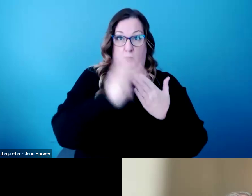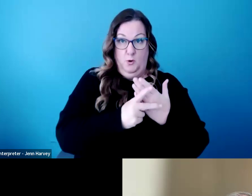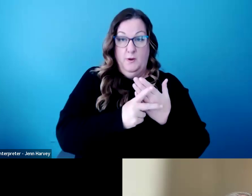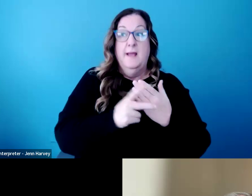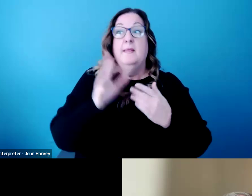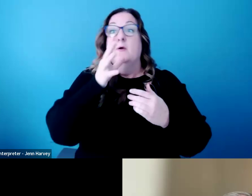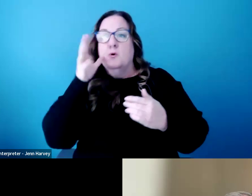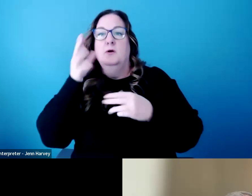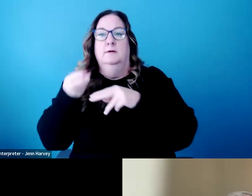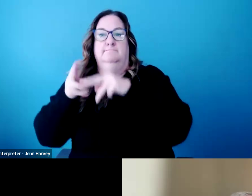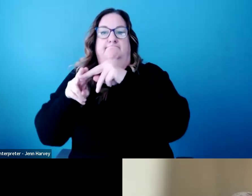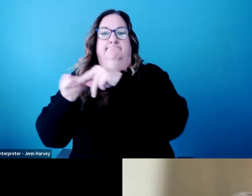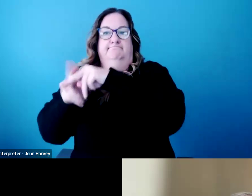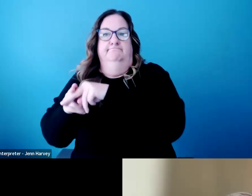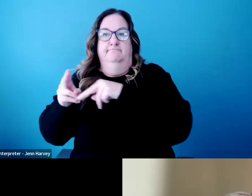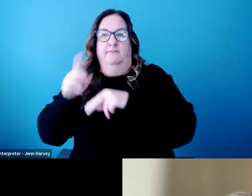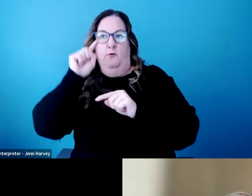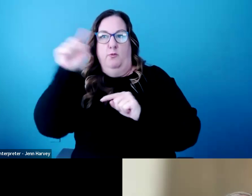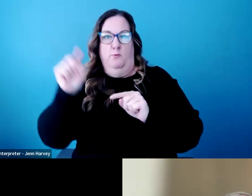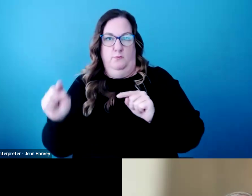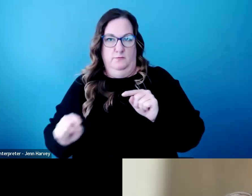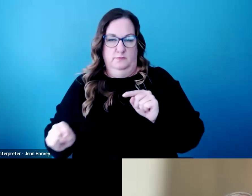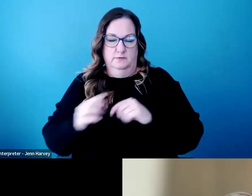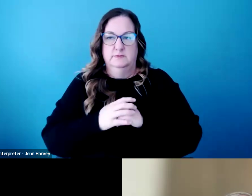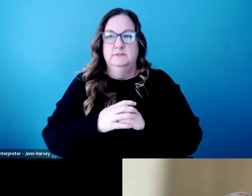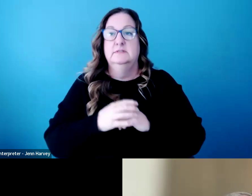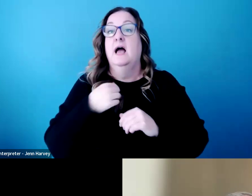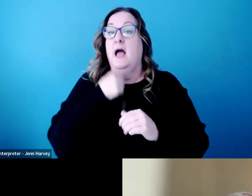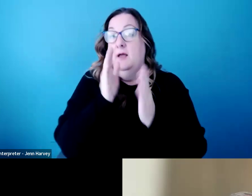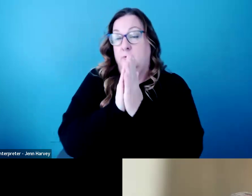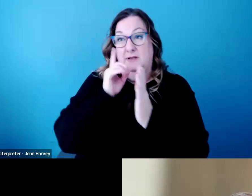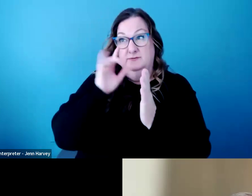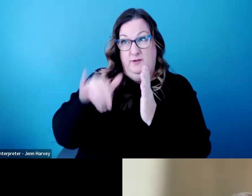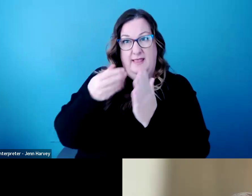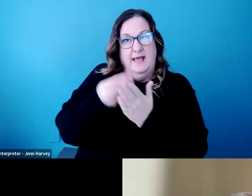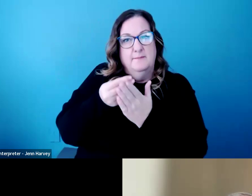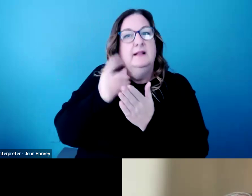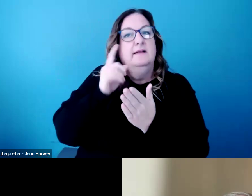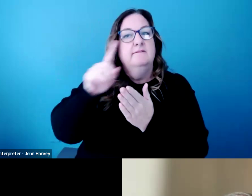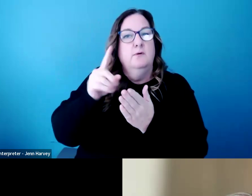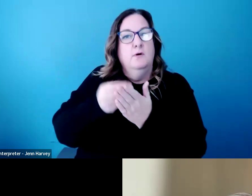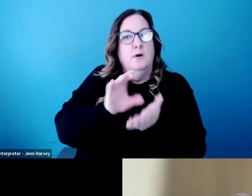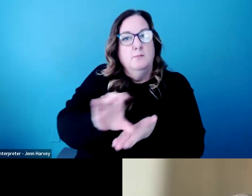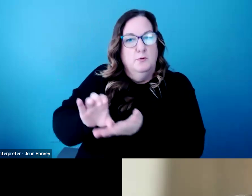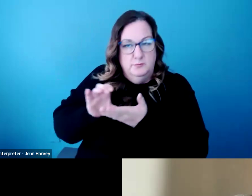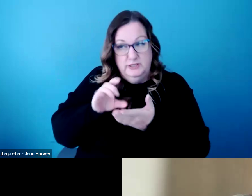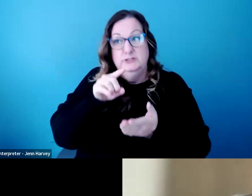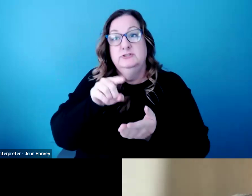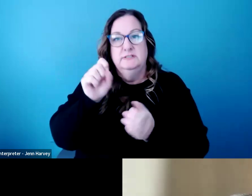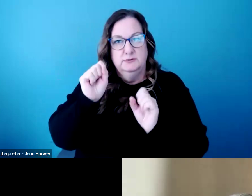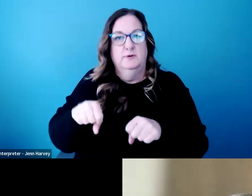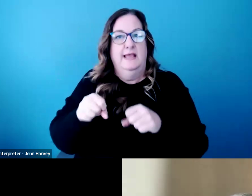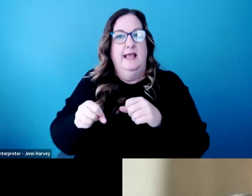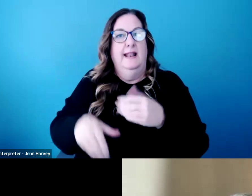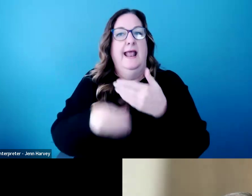mention focusing on the request for appropriations, because it's built into that we will have an added incentive for those rural programs